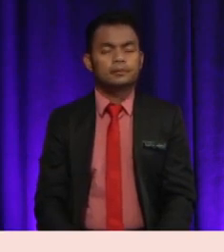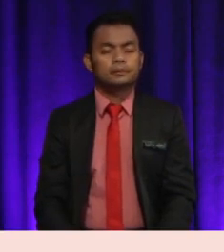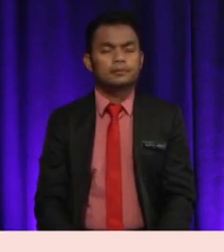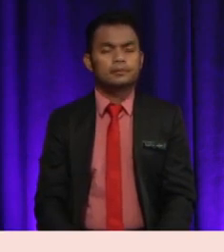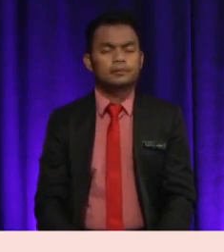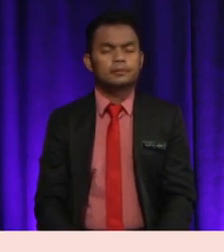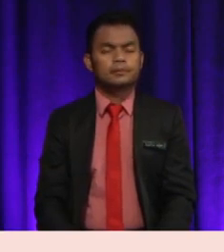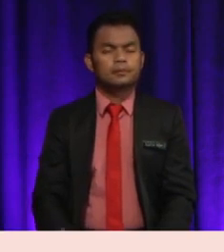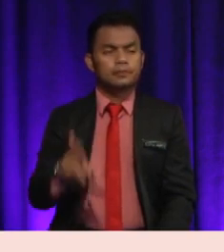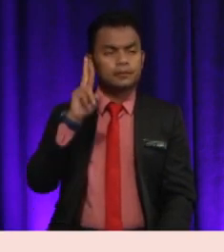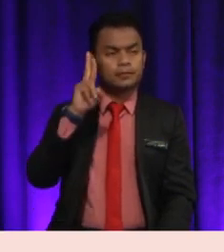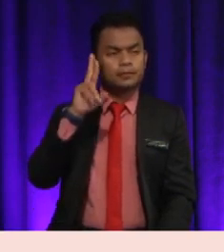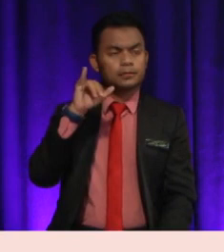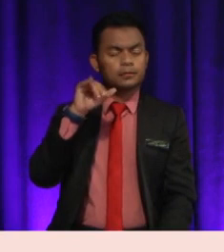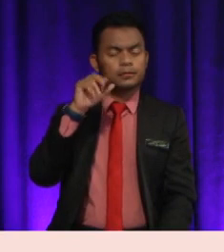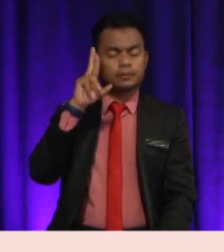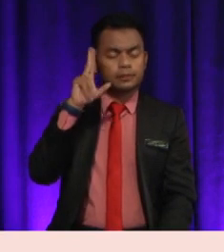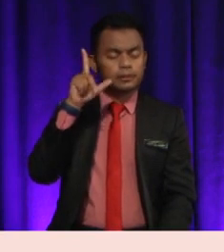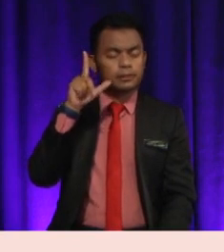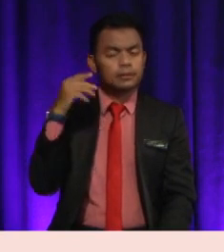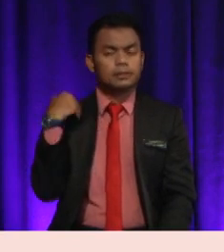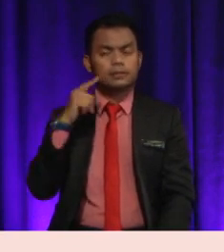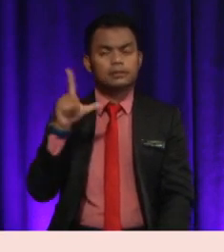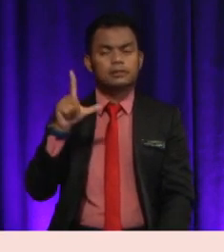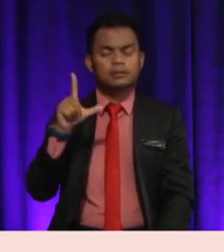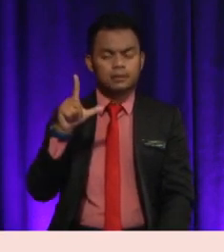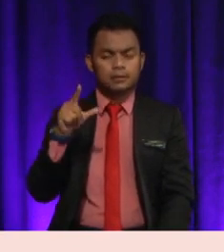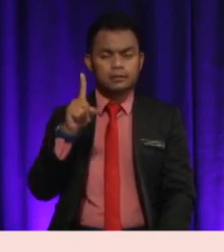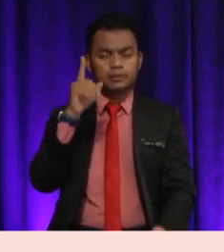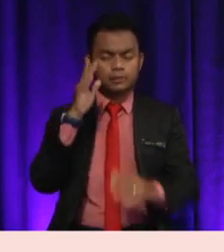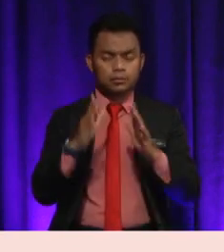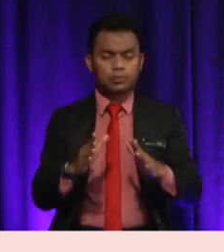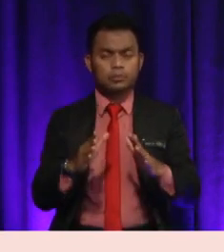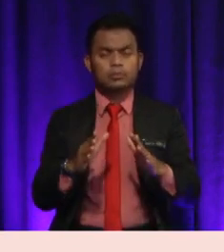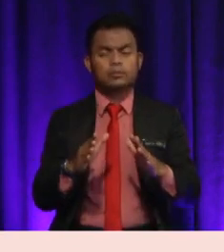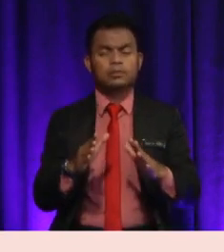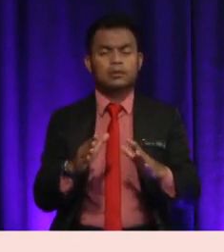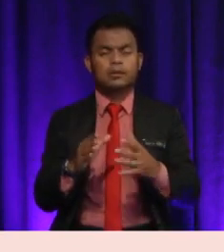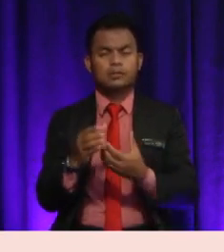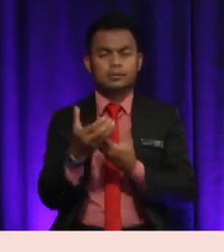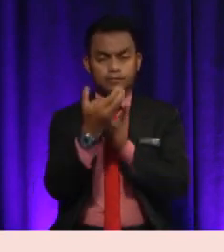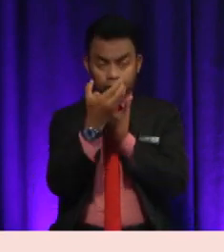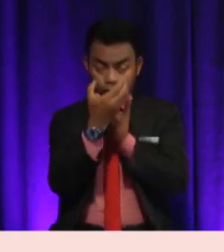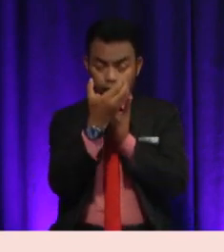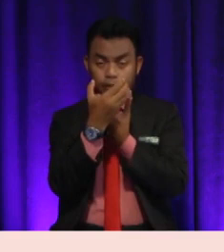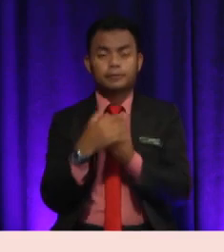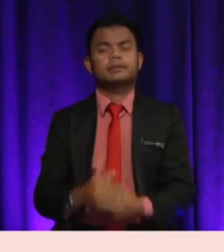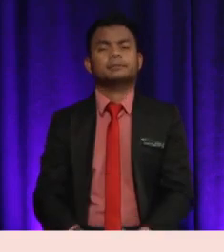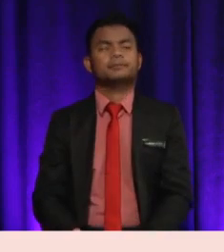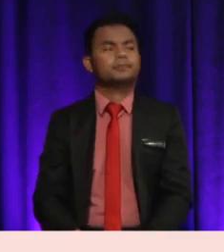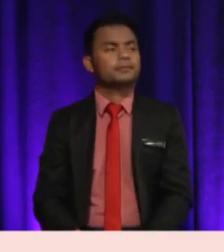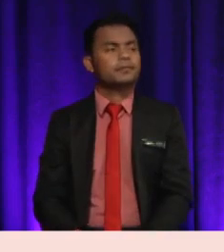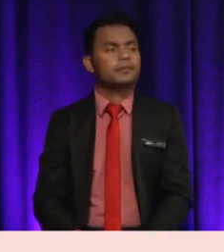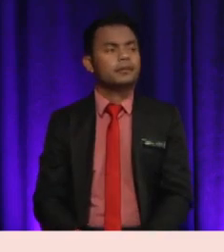Lily is an amateur photographer. She just picked up photography as a hobby. Last year, when her parents gave her